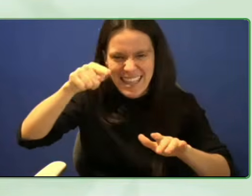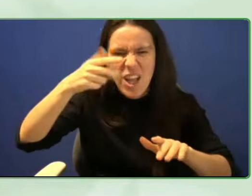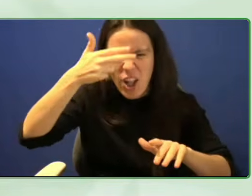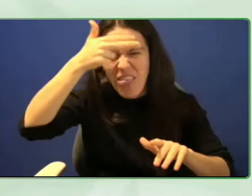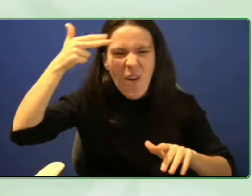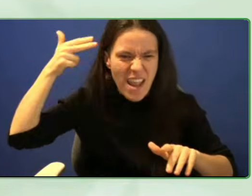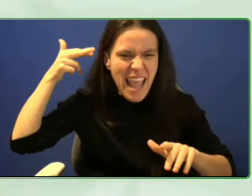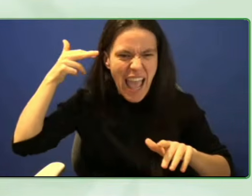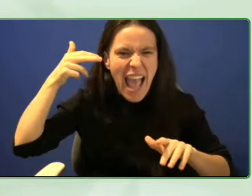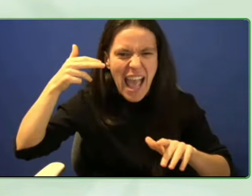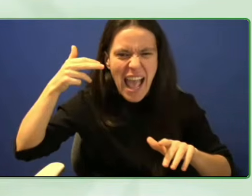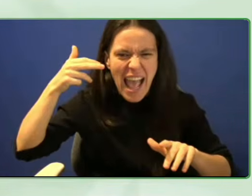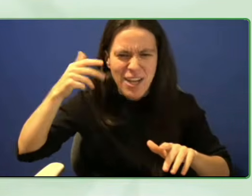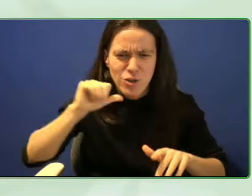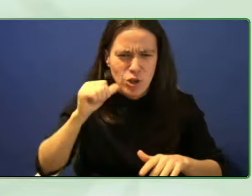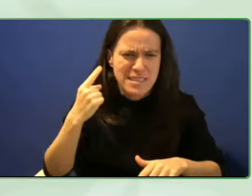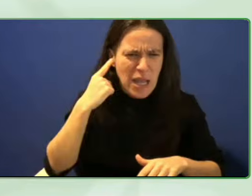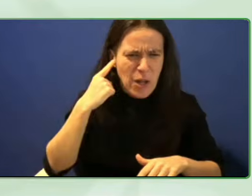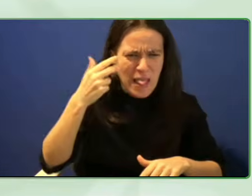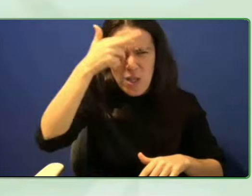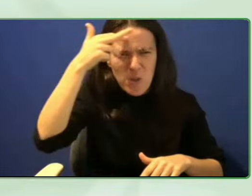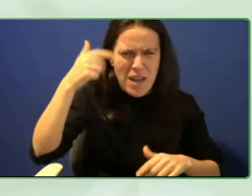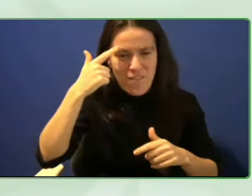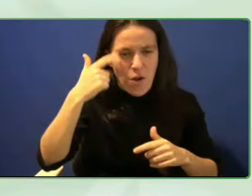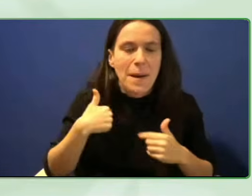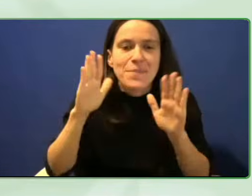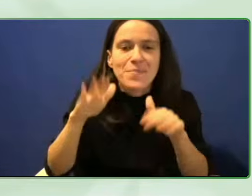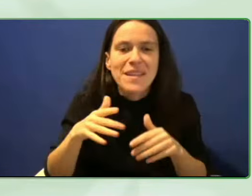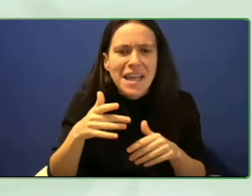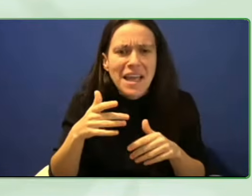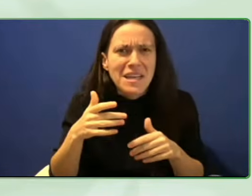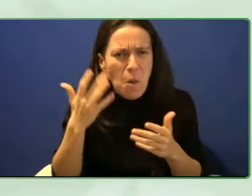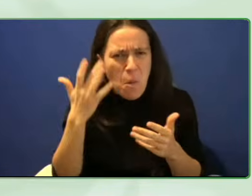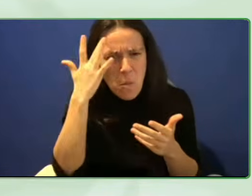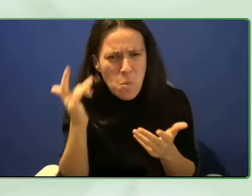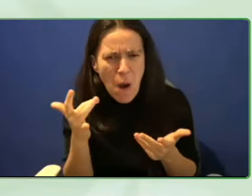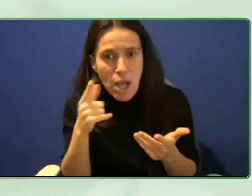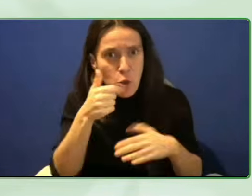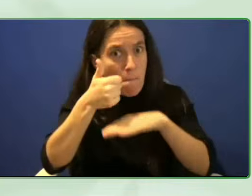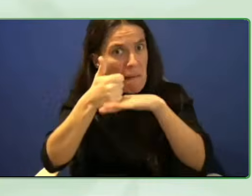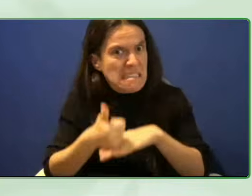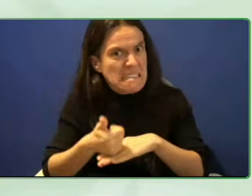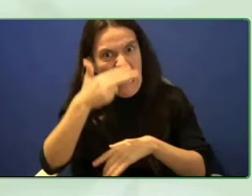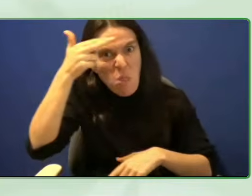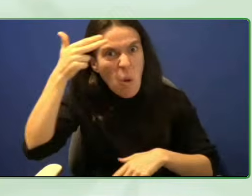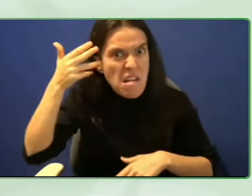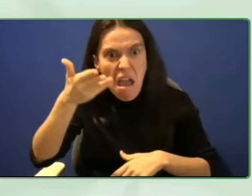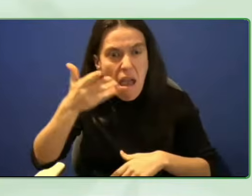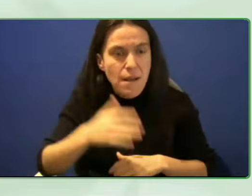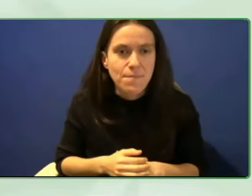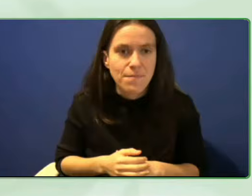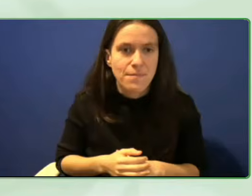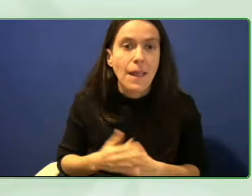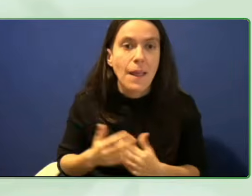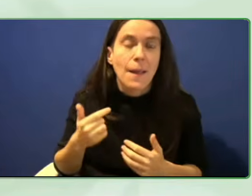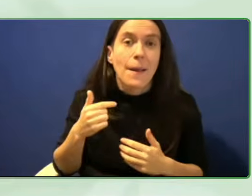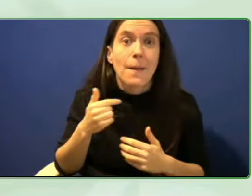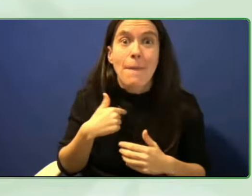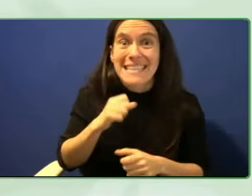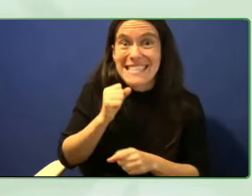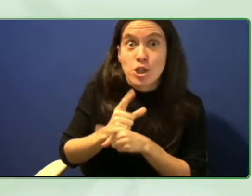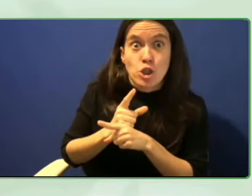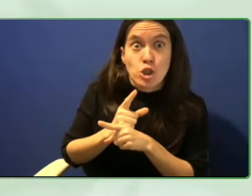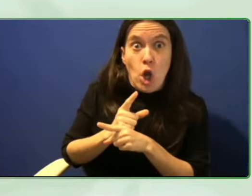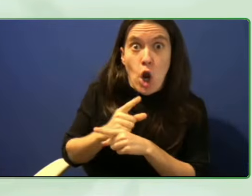me. So why did you choose to be based out of Lithuania? So my brother-in-law lives there. I live in the